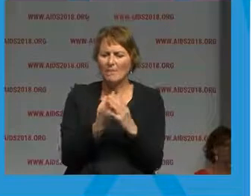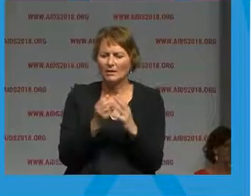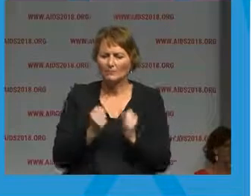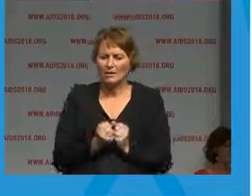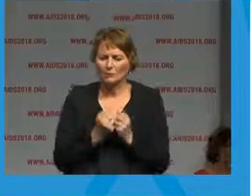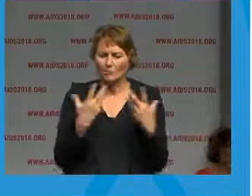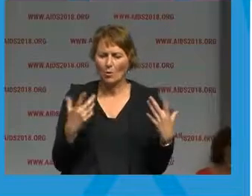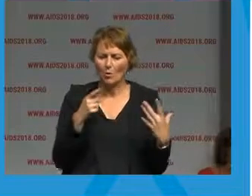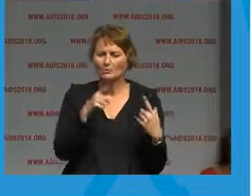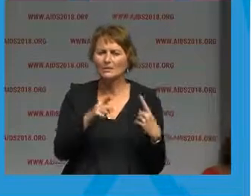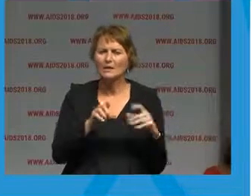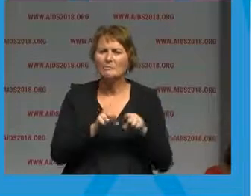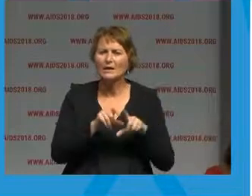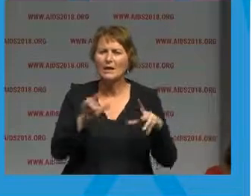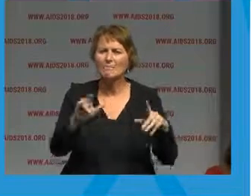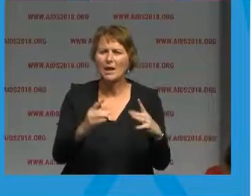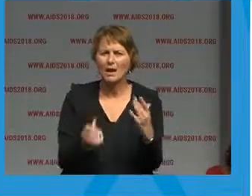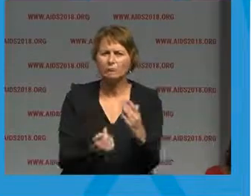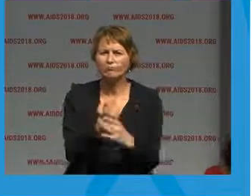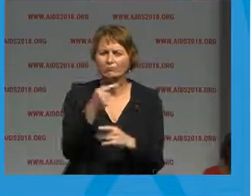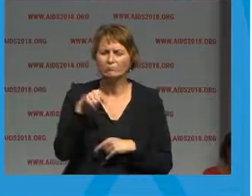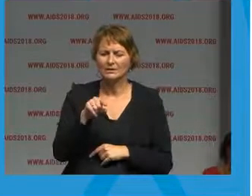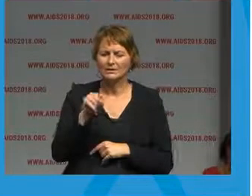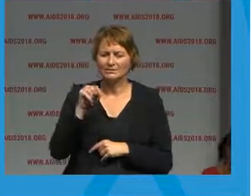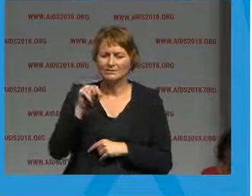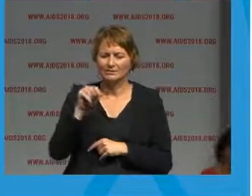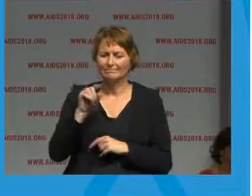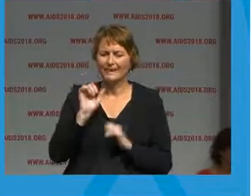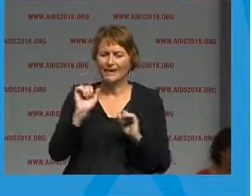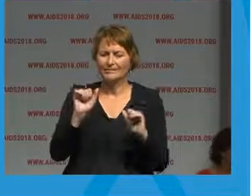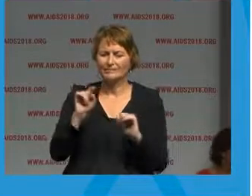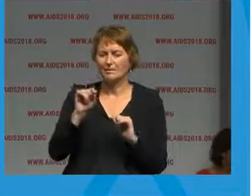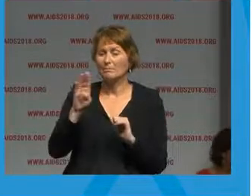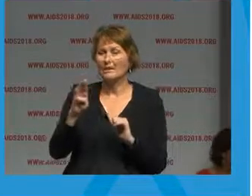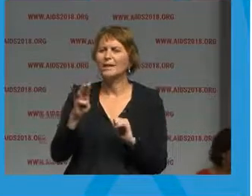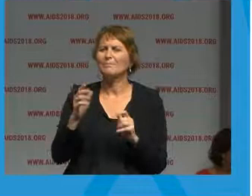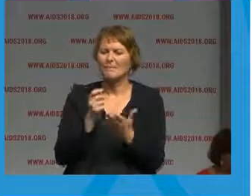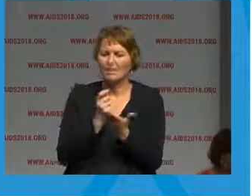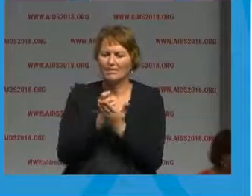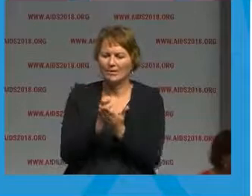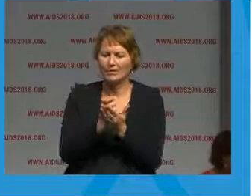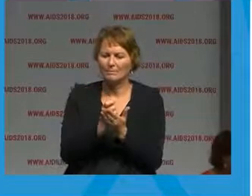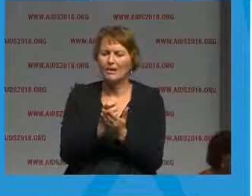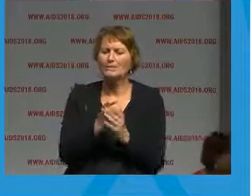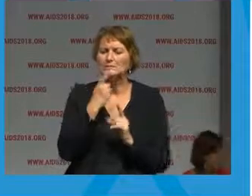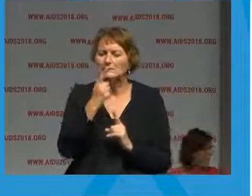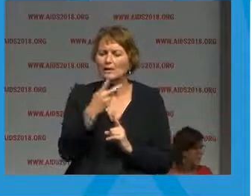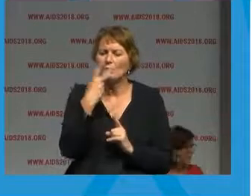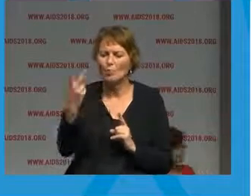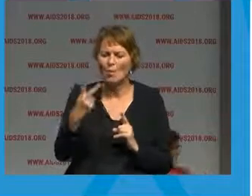During Anti-Tuberculous Co-Therapy, Role of Ethnicity and Pharmacogenetic Variations.